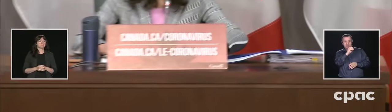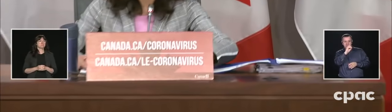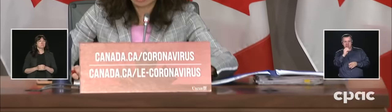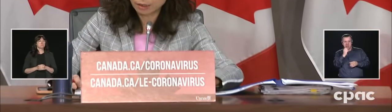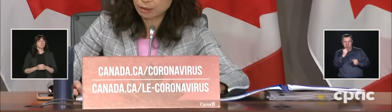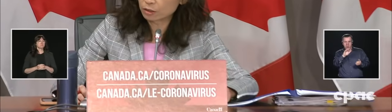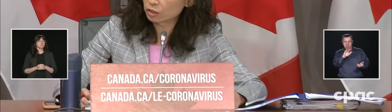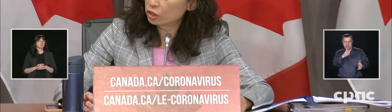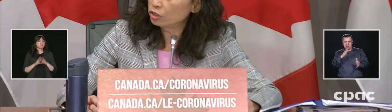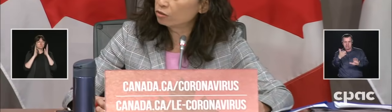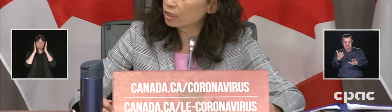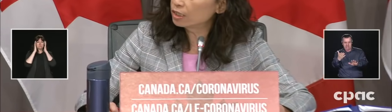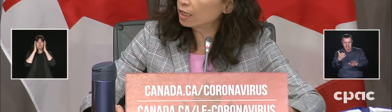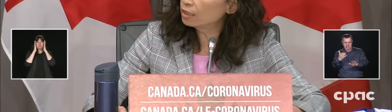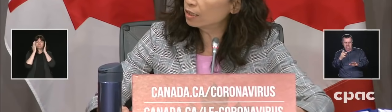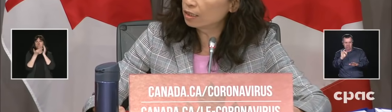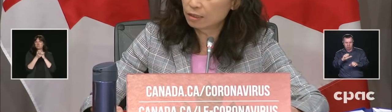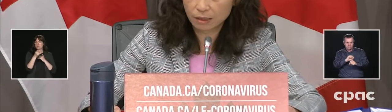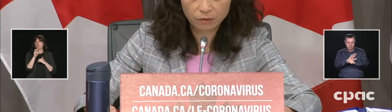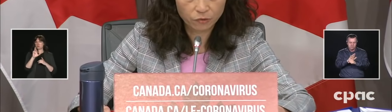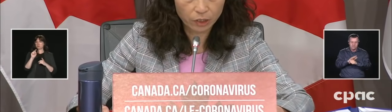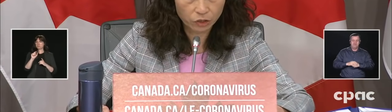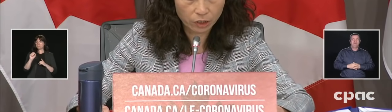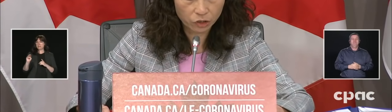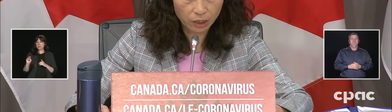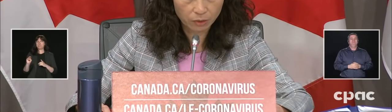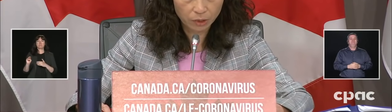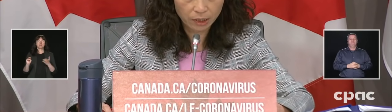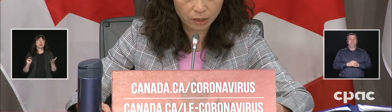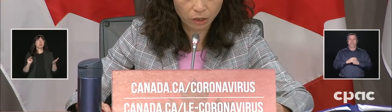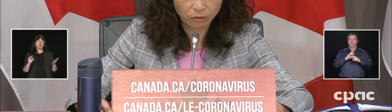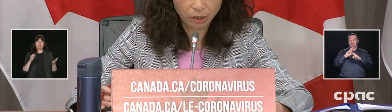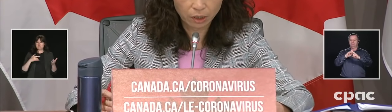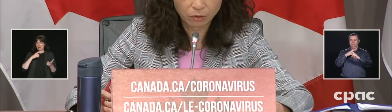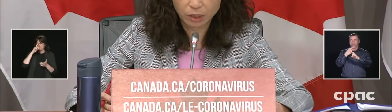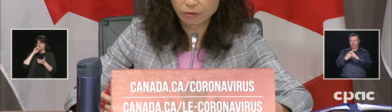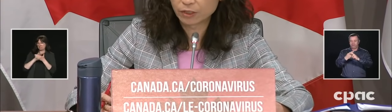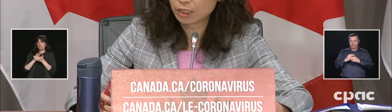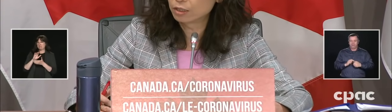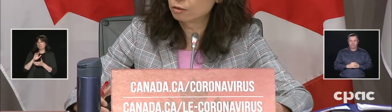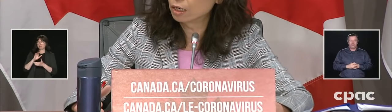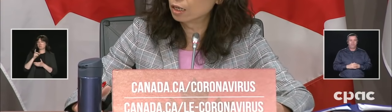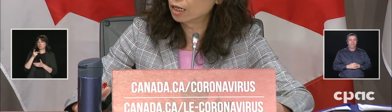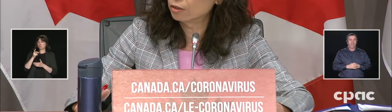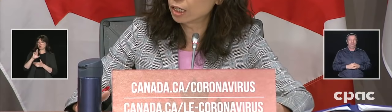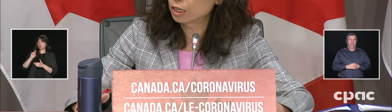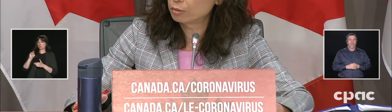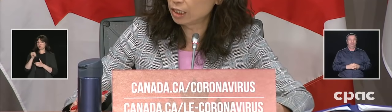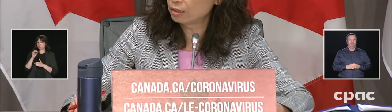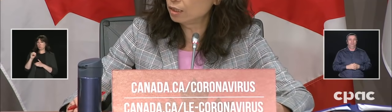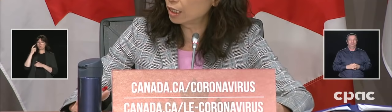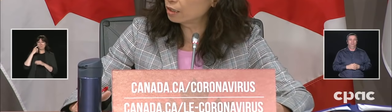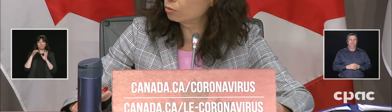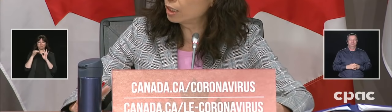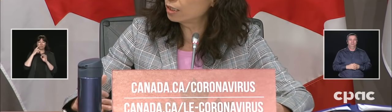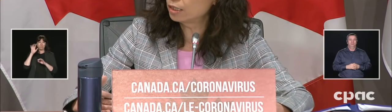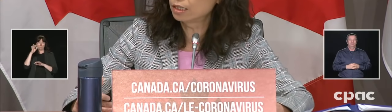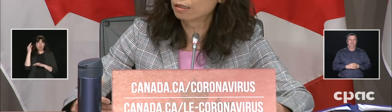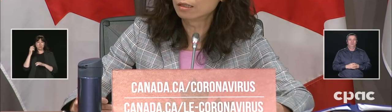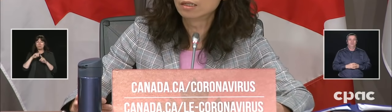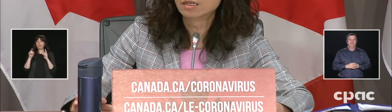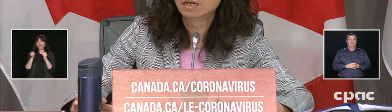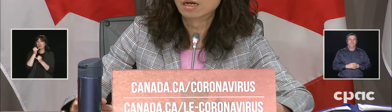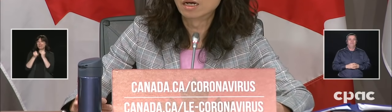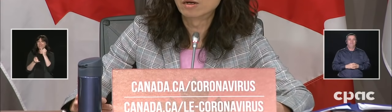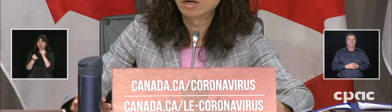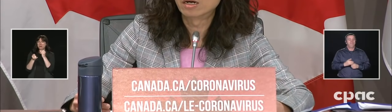So I think Dr. New said in French, actually, we don't know what the final outcome is yet. We are